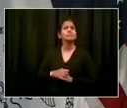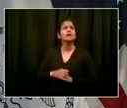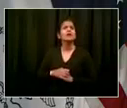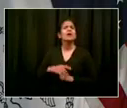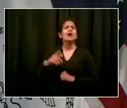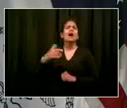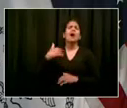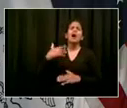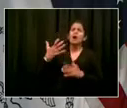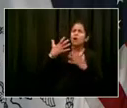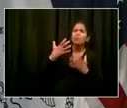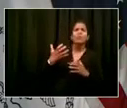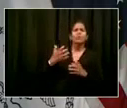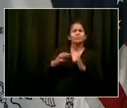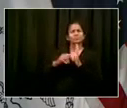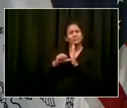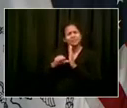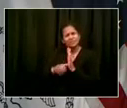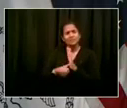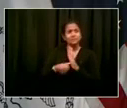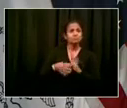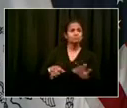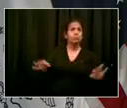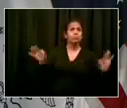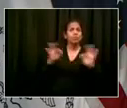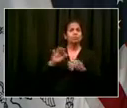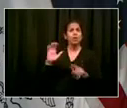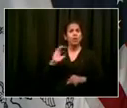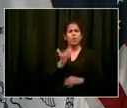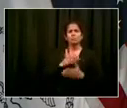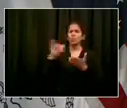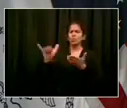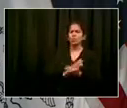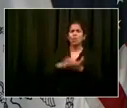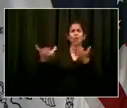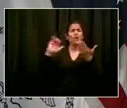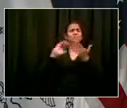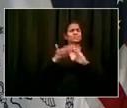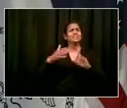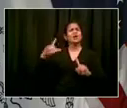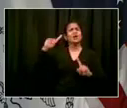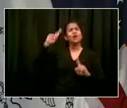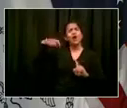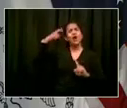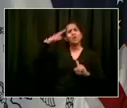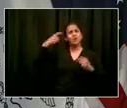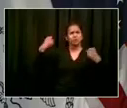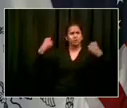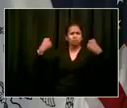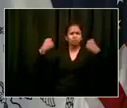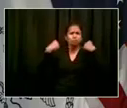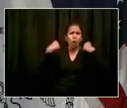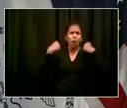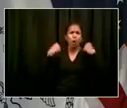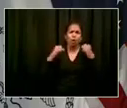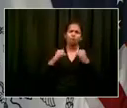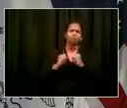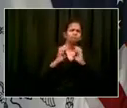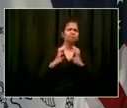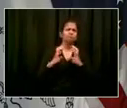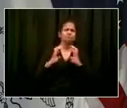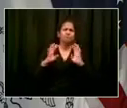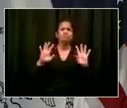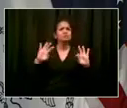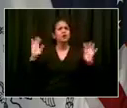extraordinarily strong the city government of New York City is, how many talented people are here, including folks who have given their entire life and career to the city of New York.